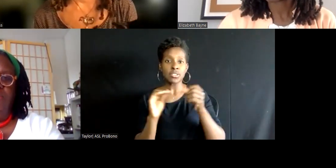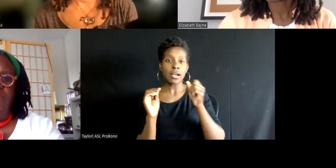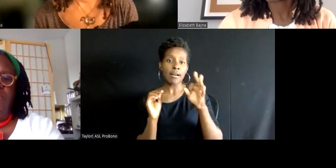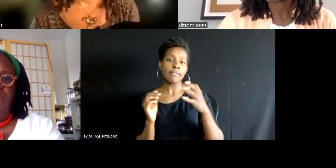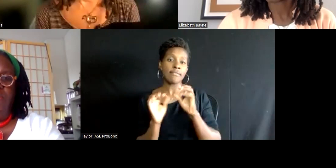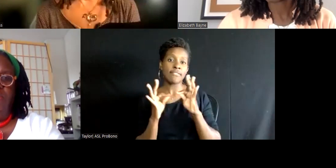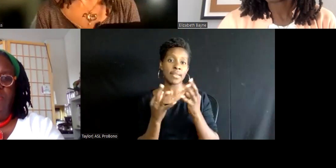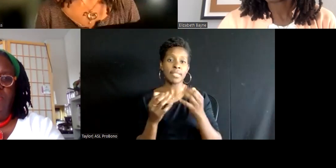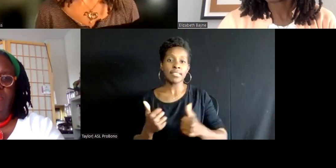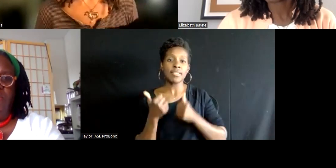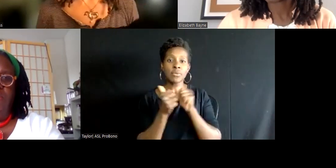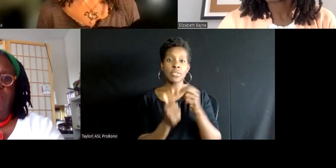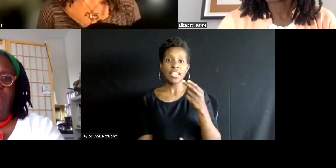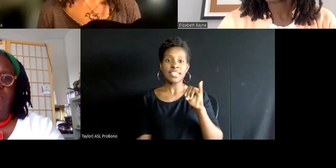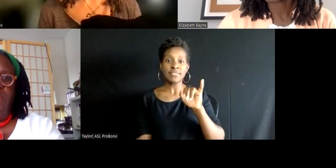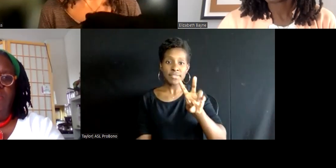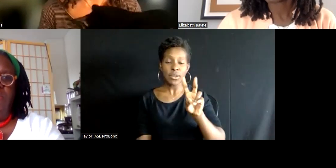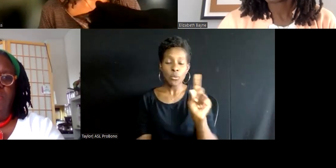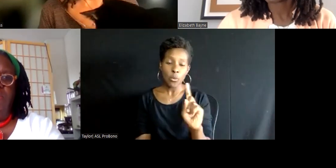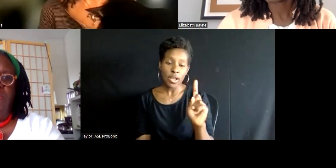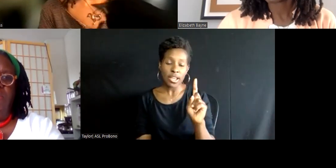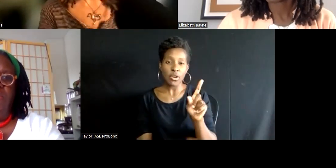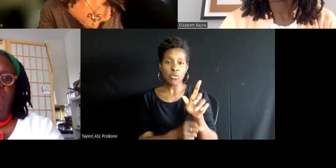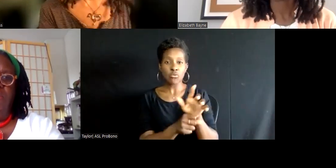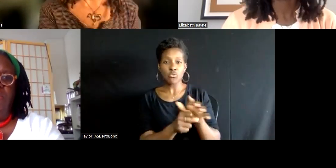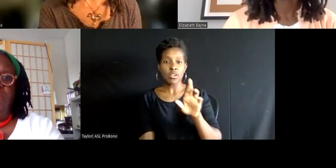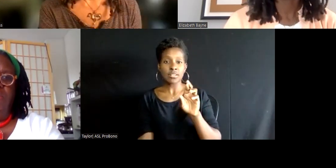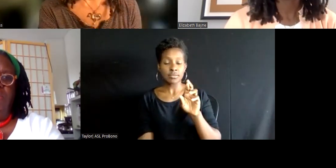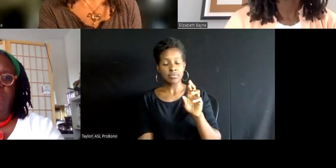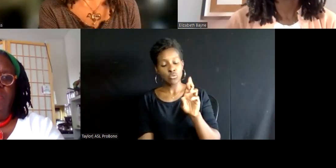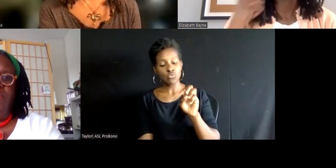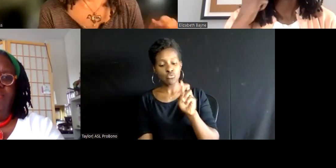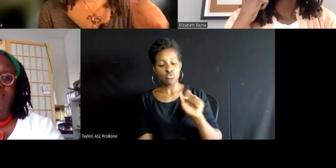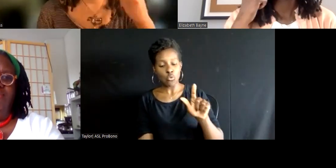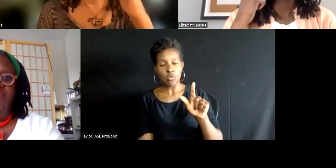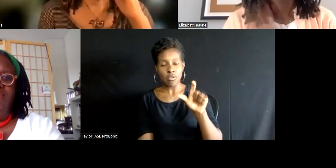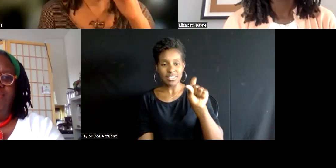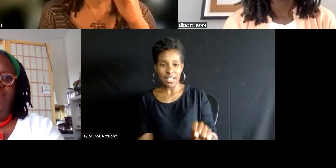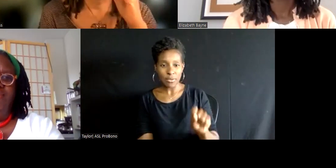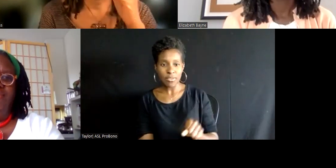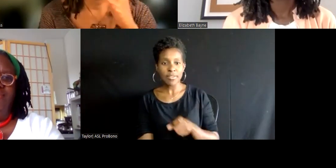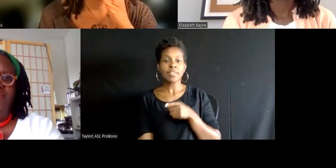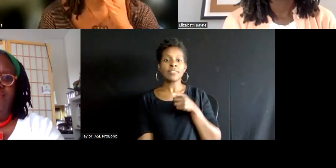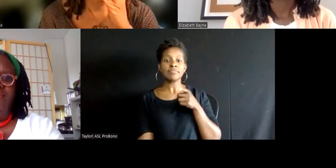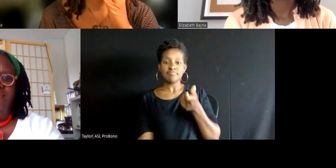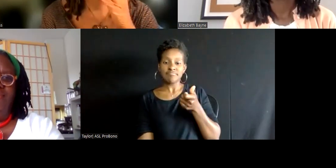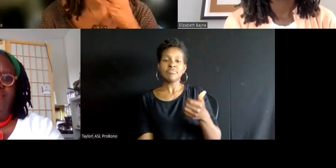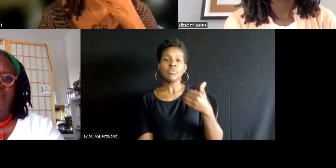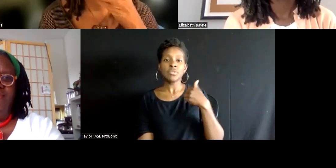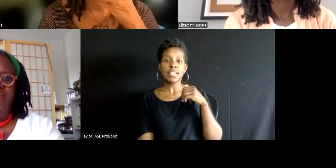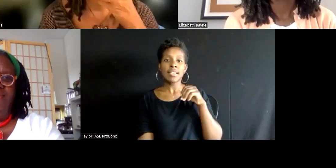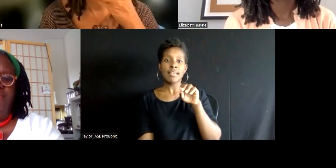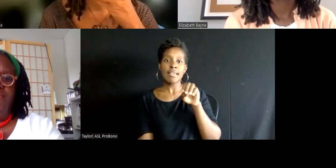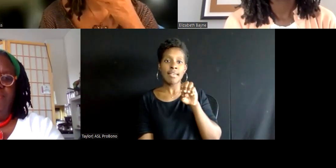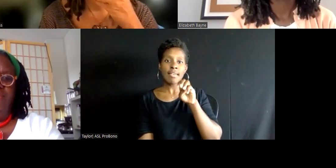the rural South. It aired on PBS's Independent Lens and was Emmy nominated. Cross